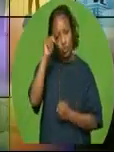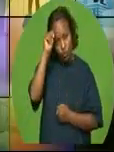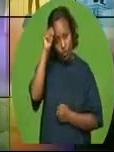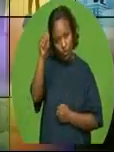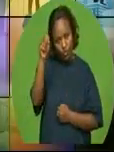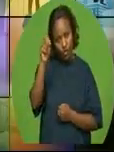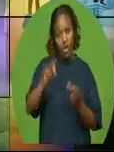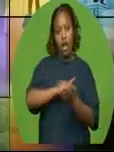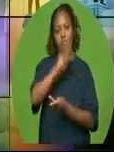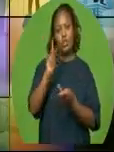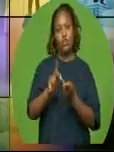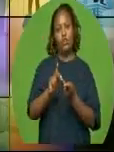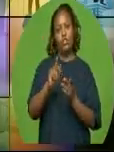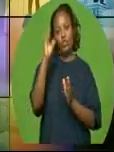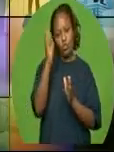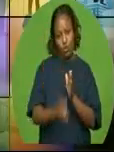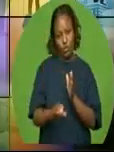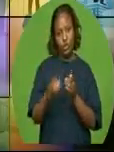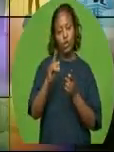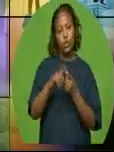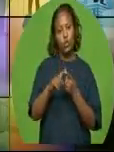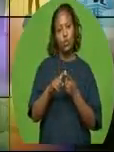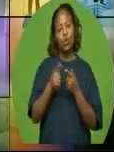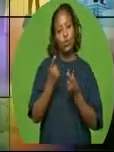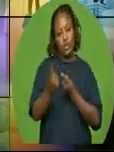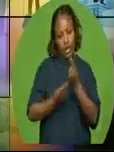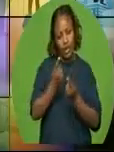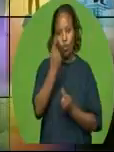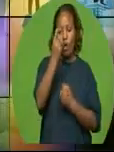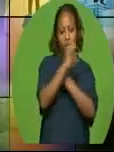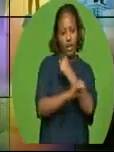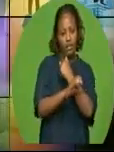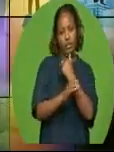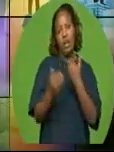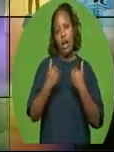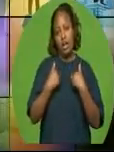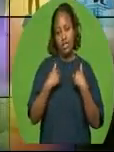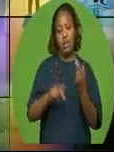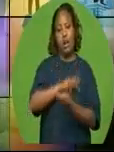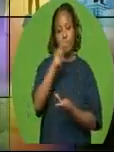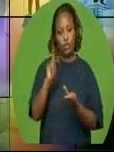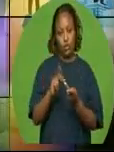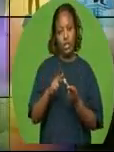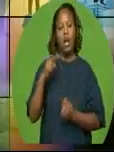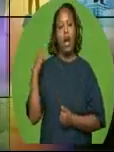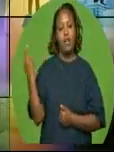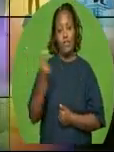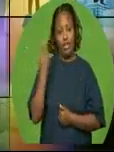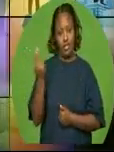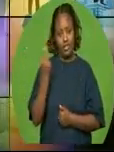according to the theory of absolute cost to trade when one country has an